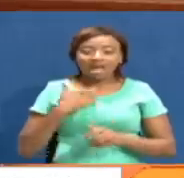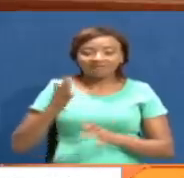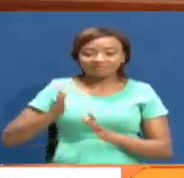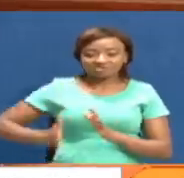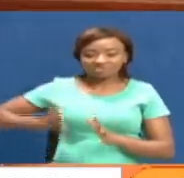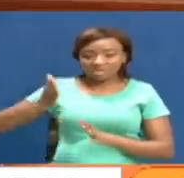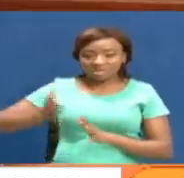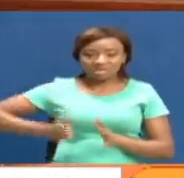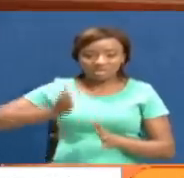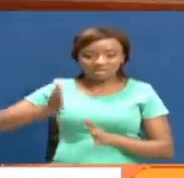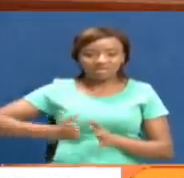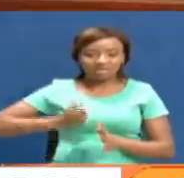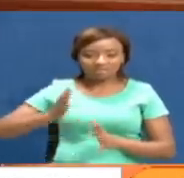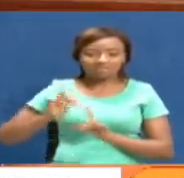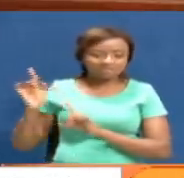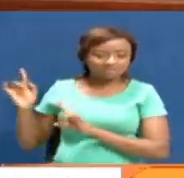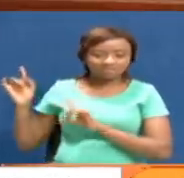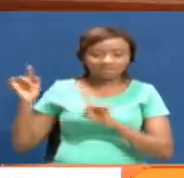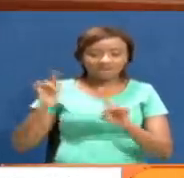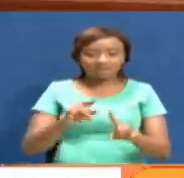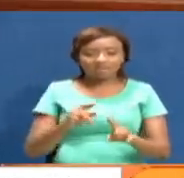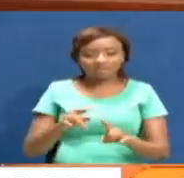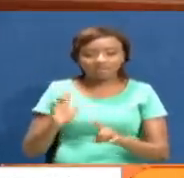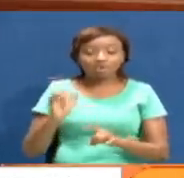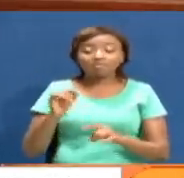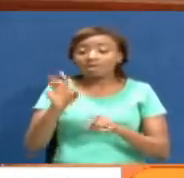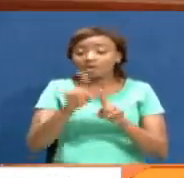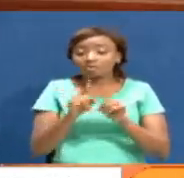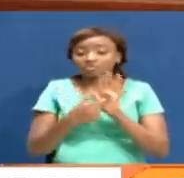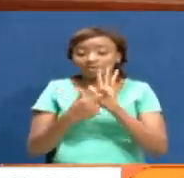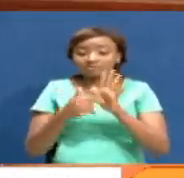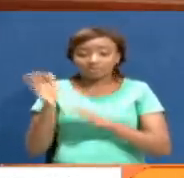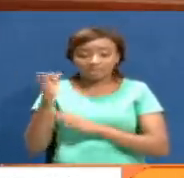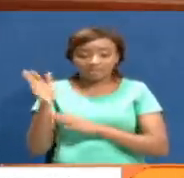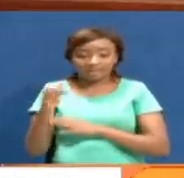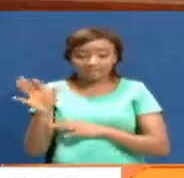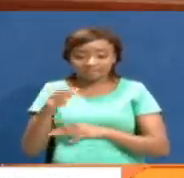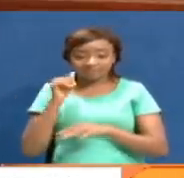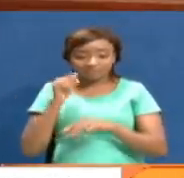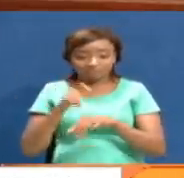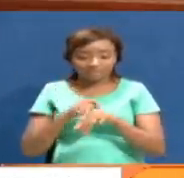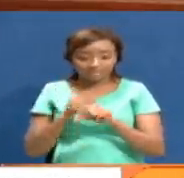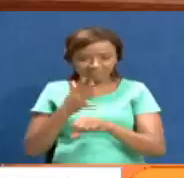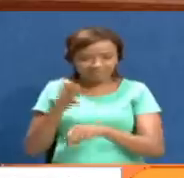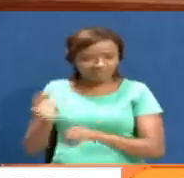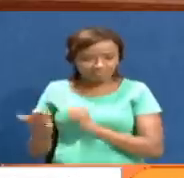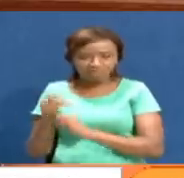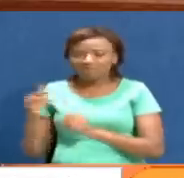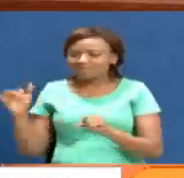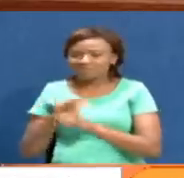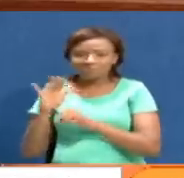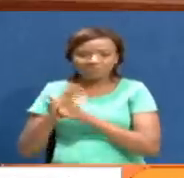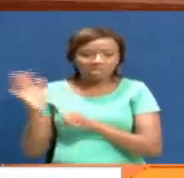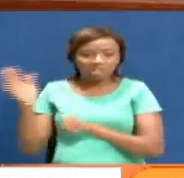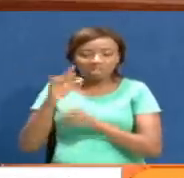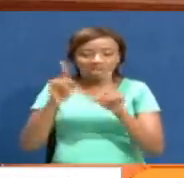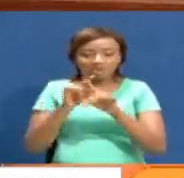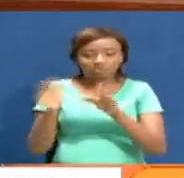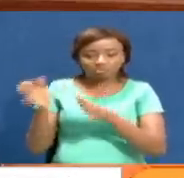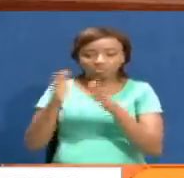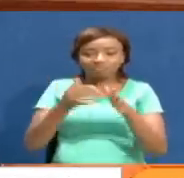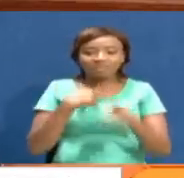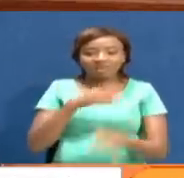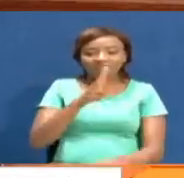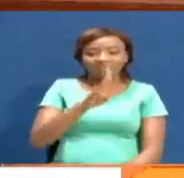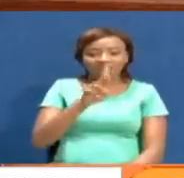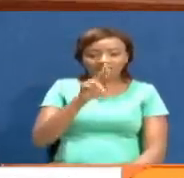the Embakasi one, and it is full throughout Jeff from five. And from there, we'll have the BRT buses that will